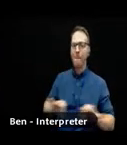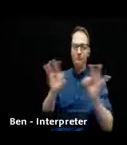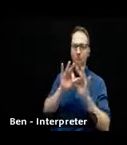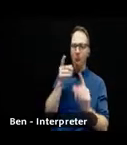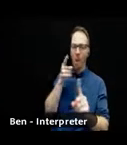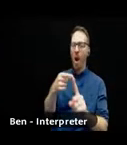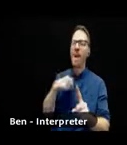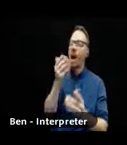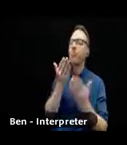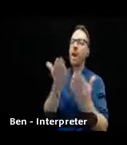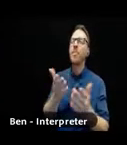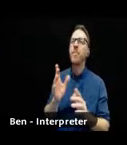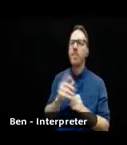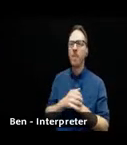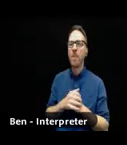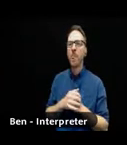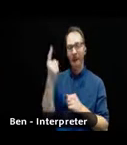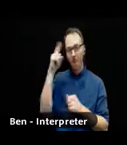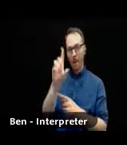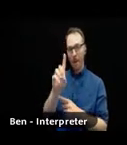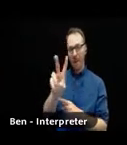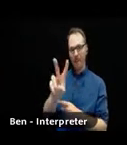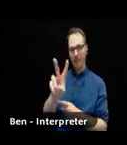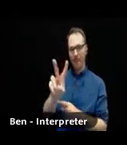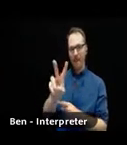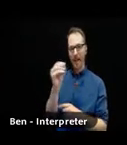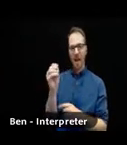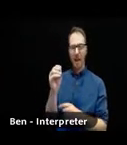bring up for domestic violence and